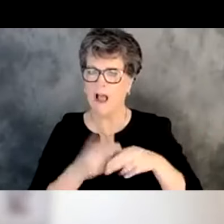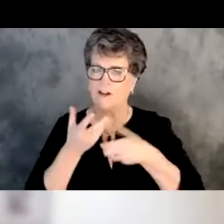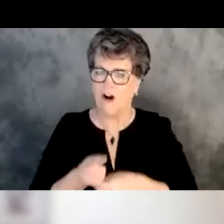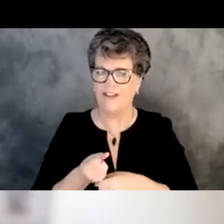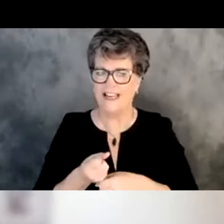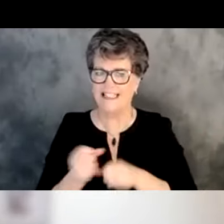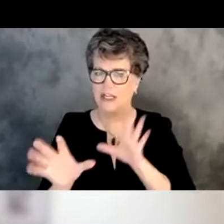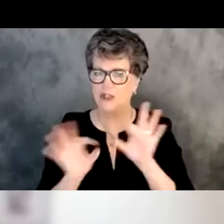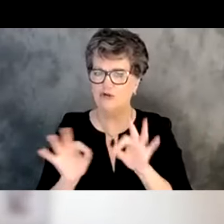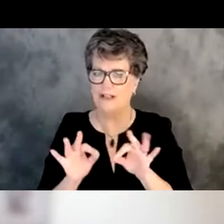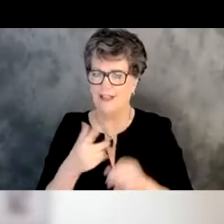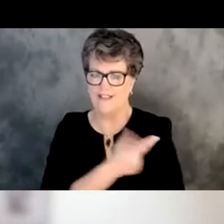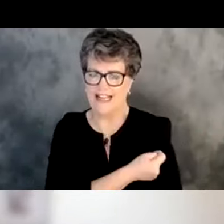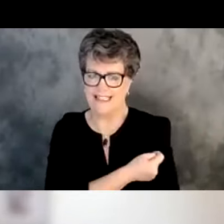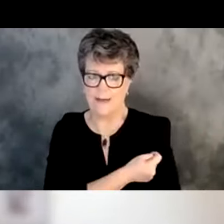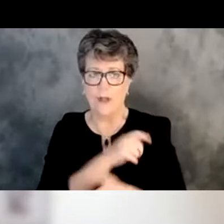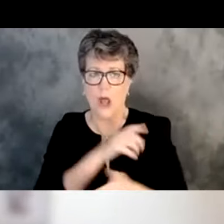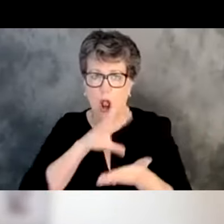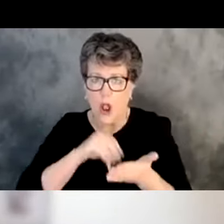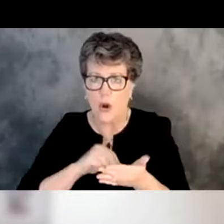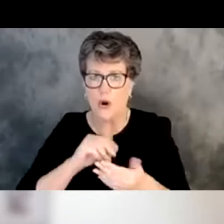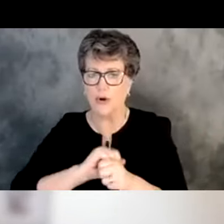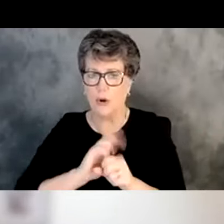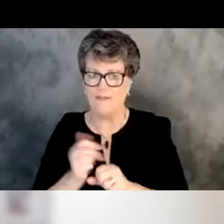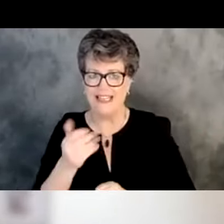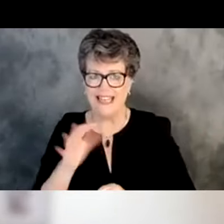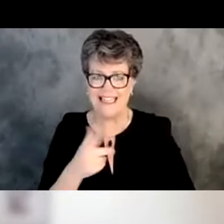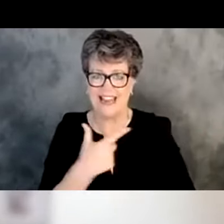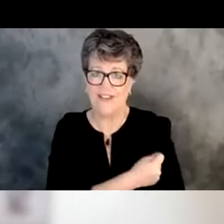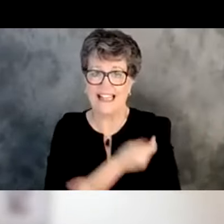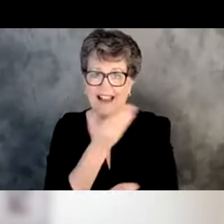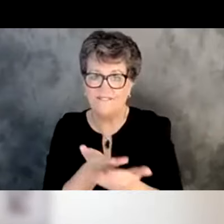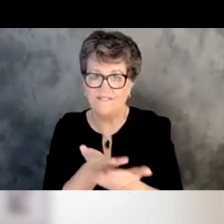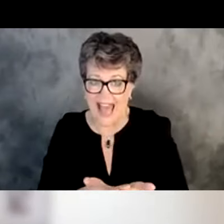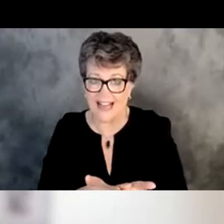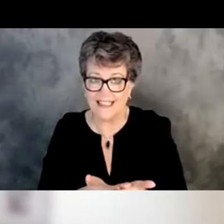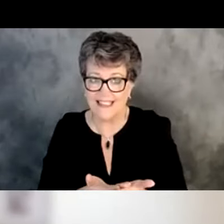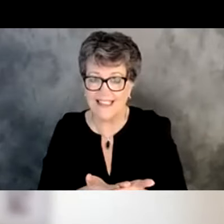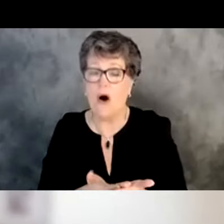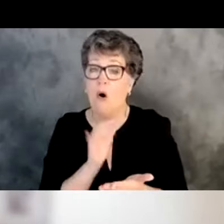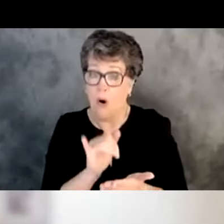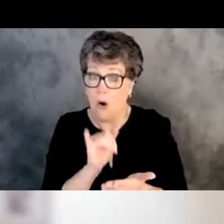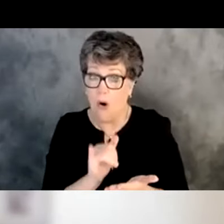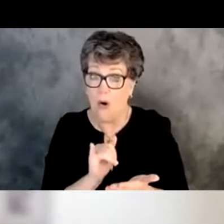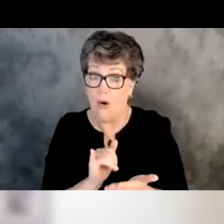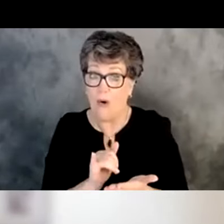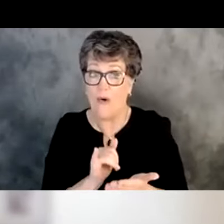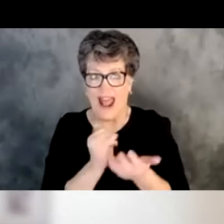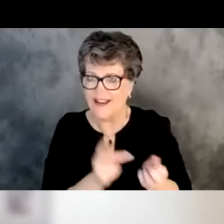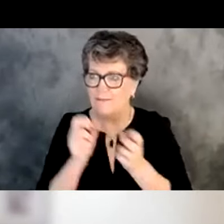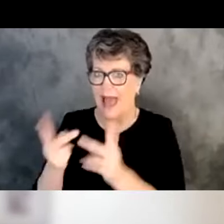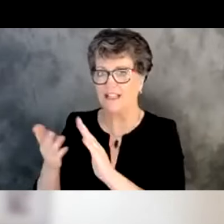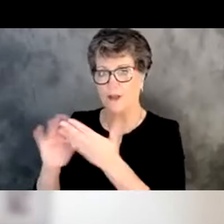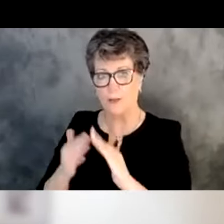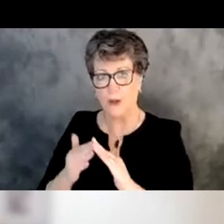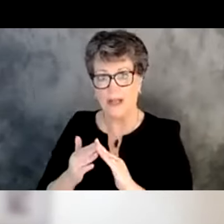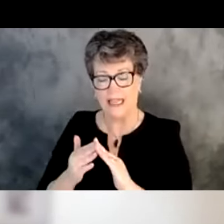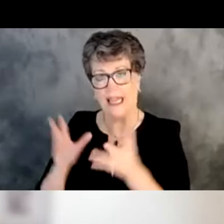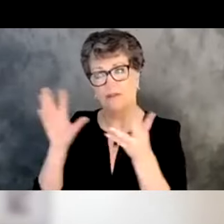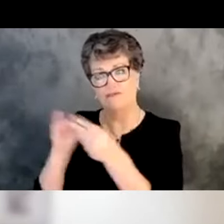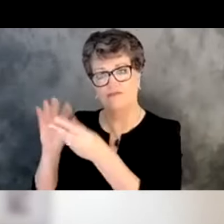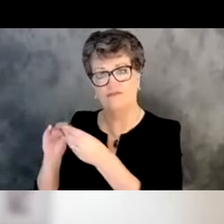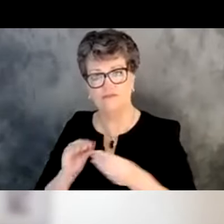choices. Learn COVID-19 vaccine facts and take back talking tools so you can take that back to your